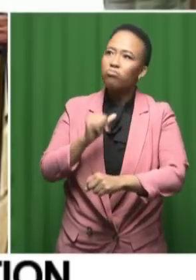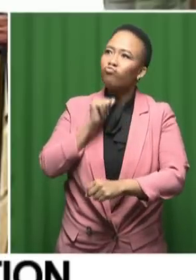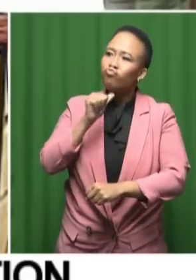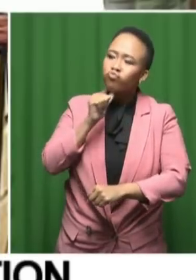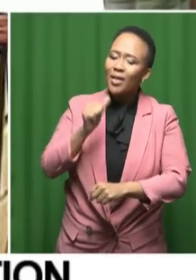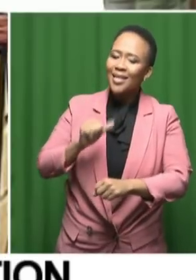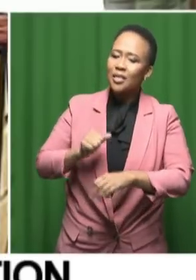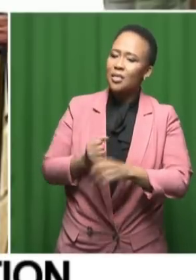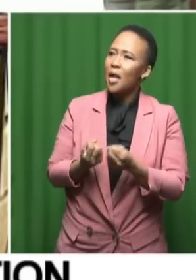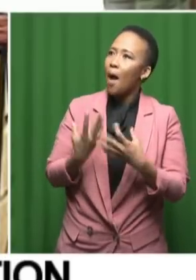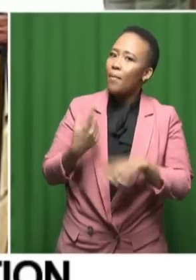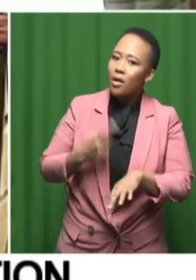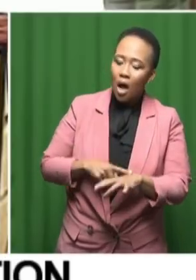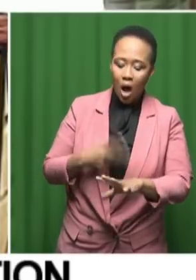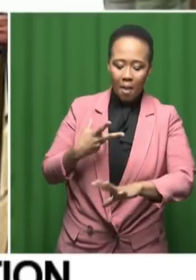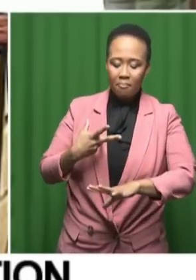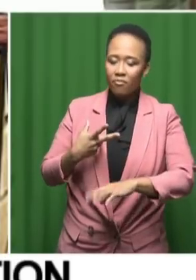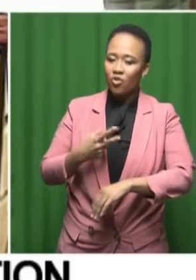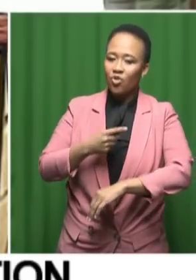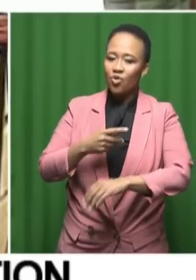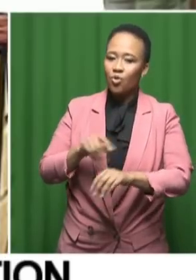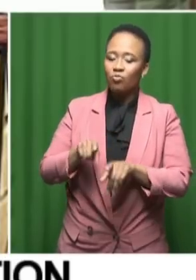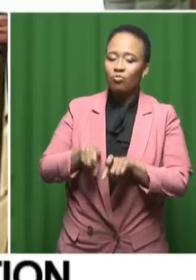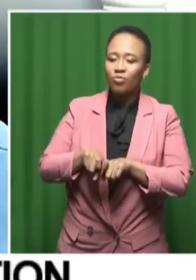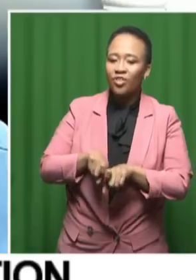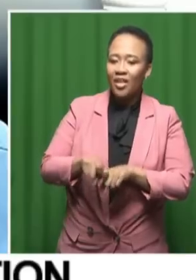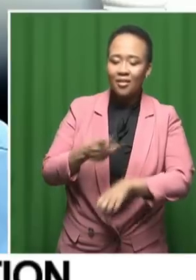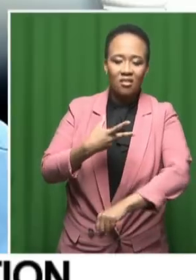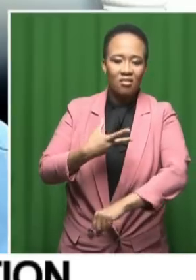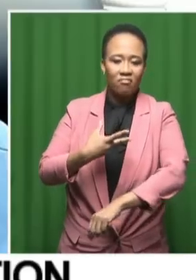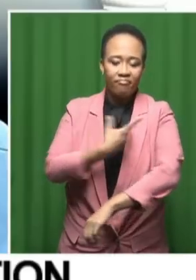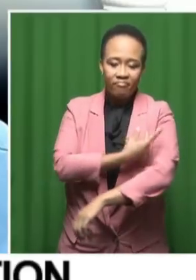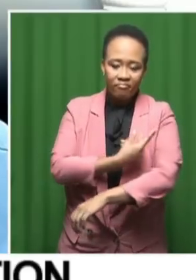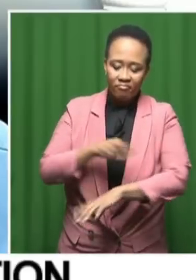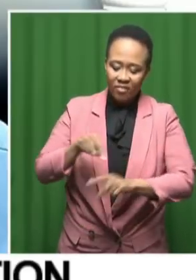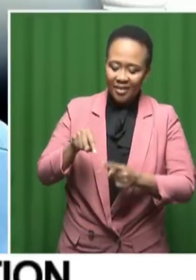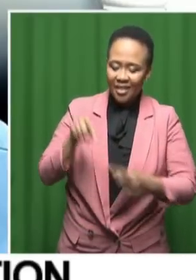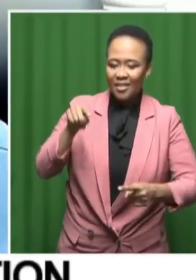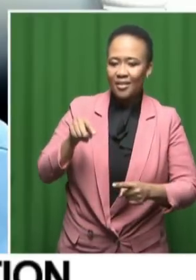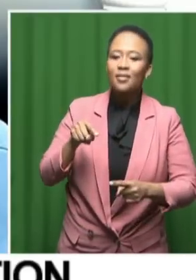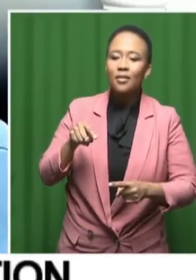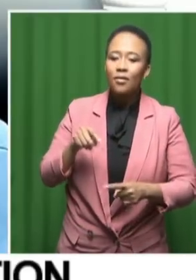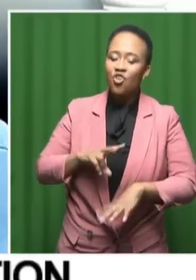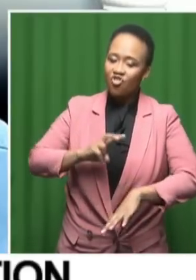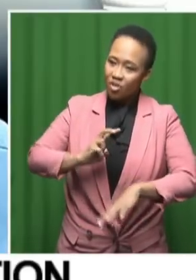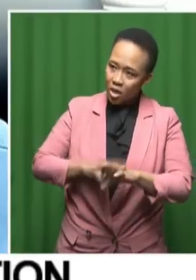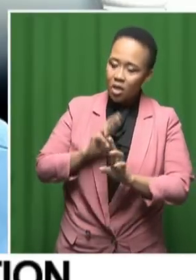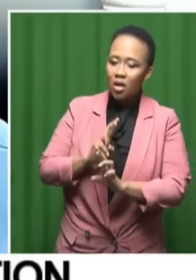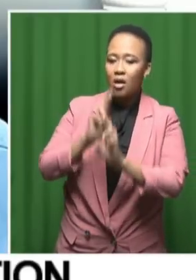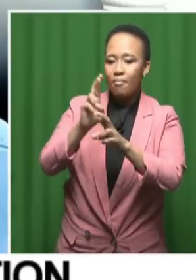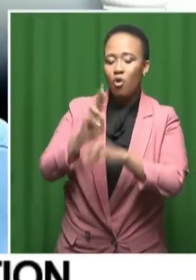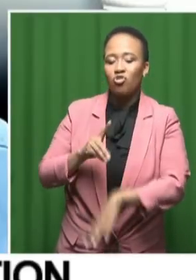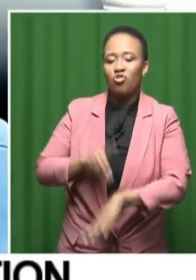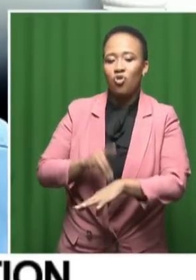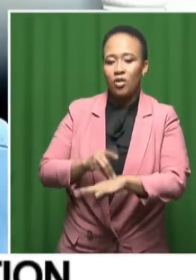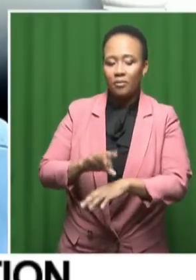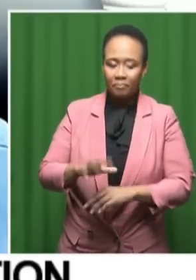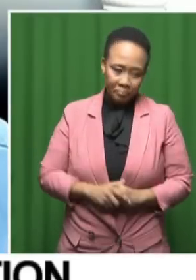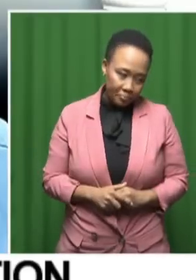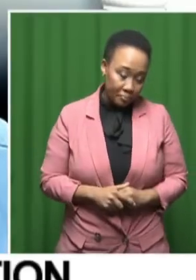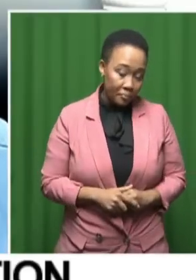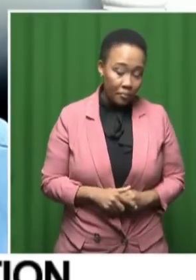harm in reporting to your medical practitioner early. So at this stage, you know, I'm just thinking, Professor, if